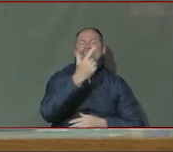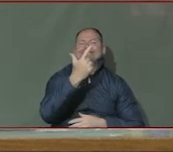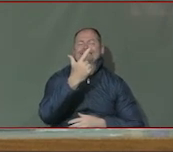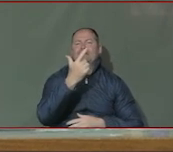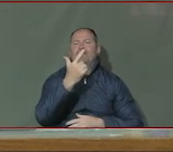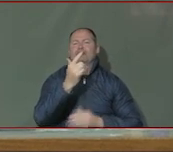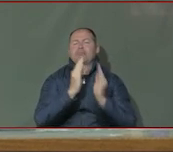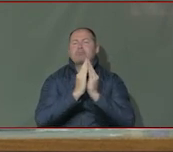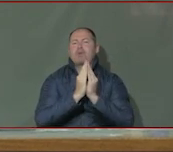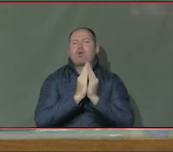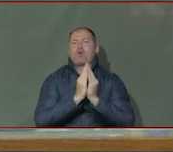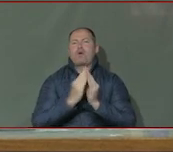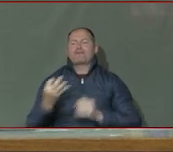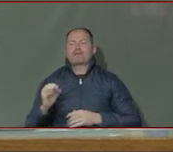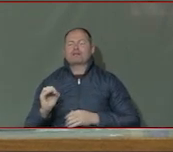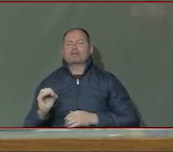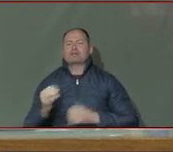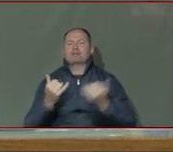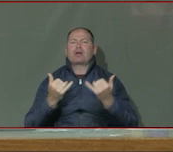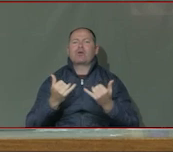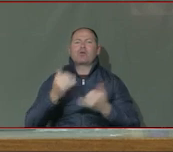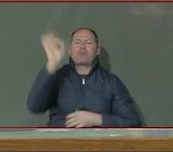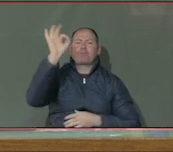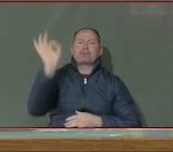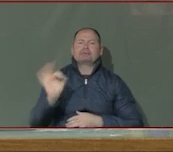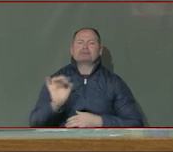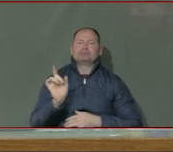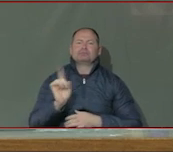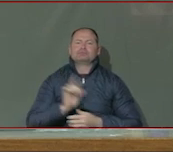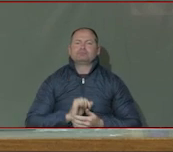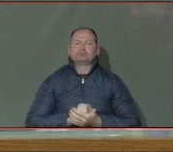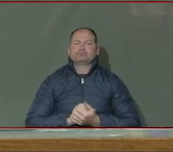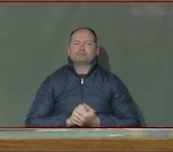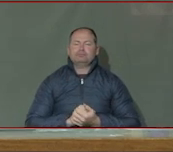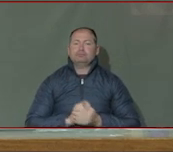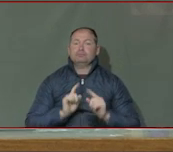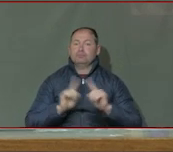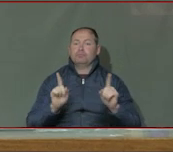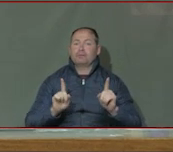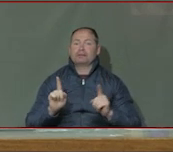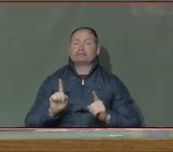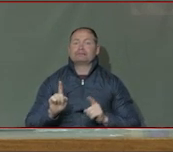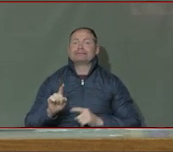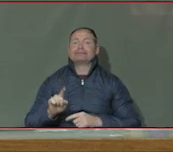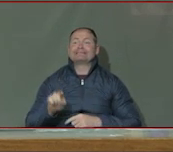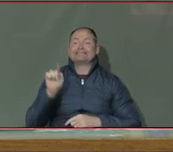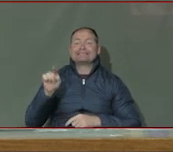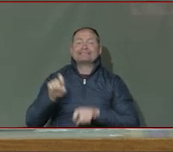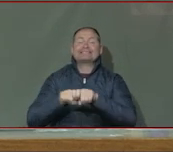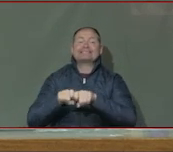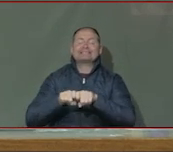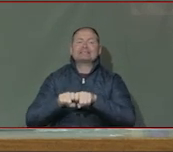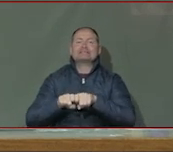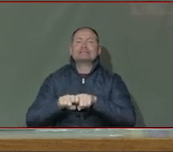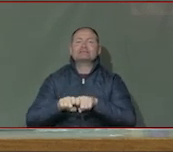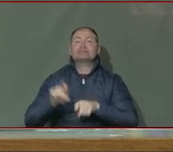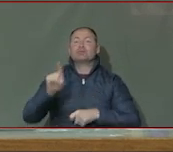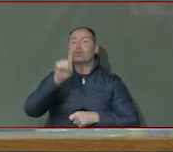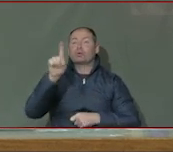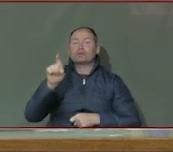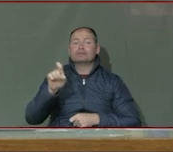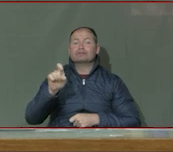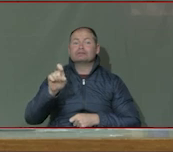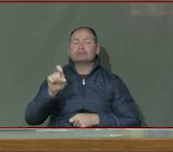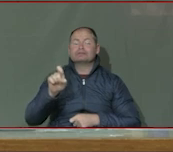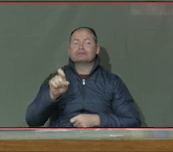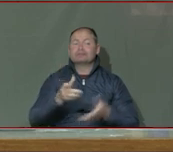practical assessment on the 7th of May, what's your percentage? But they will be asking on the 7th of May, calculate the percentage increase